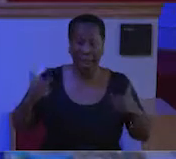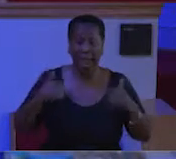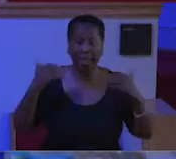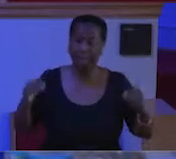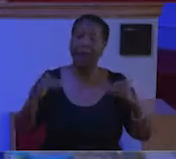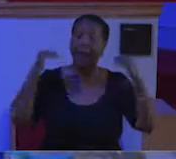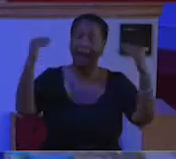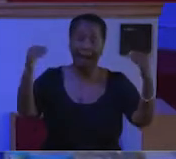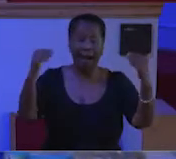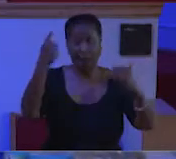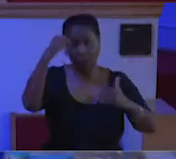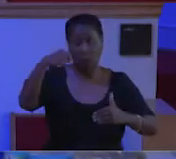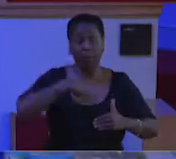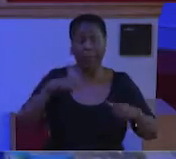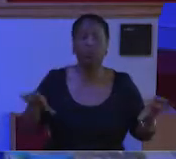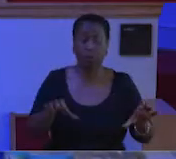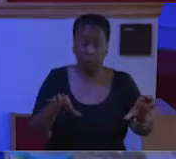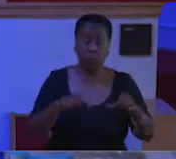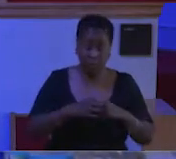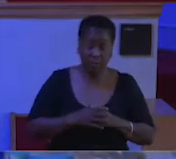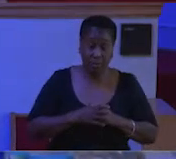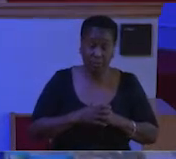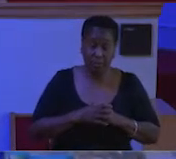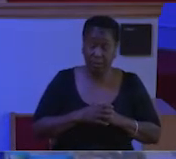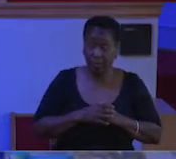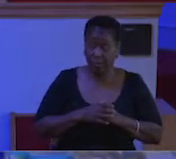higher work for me to do.